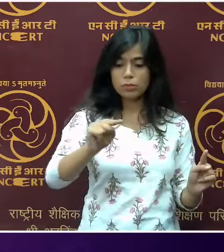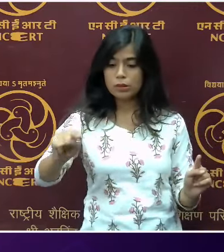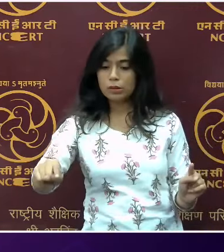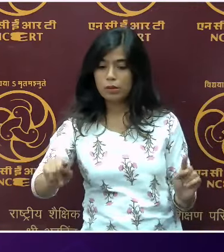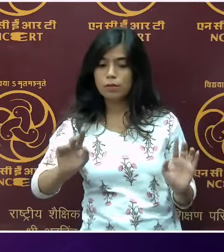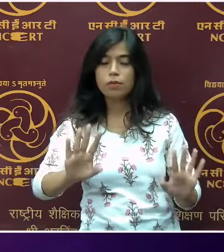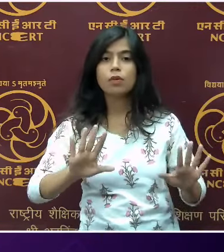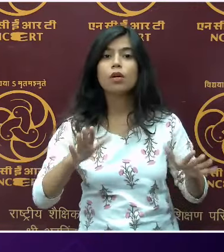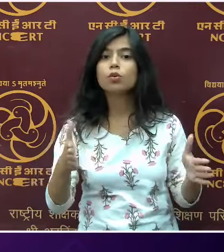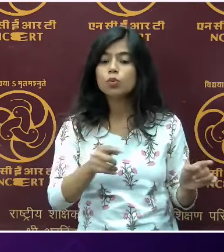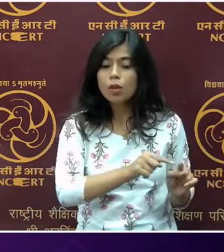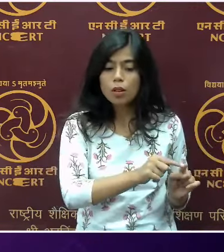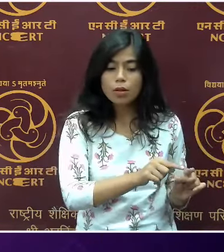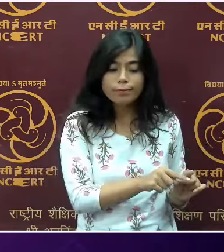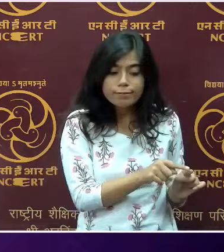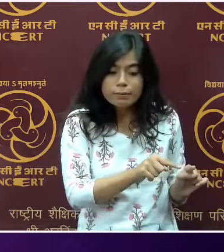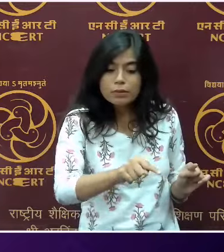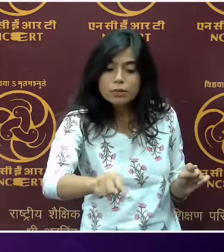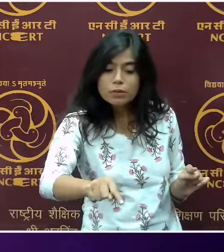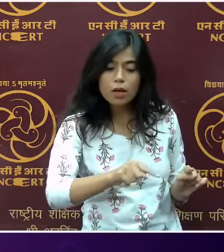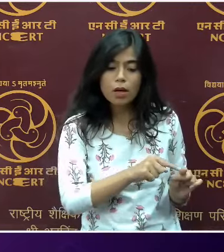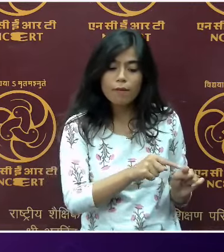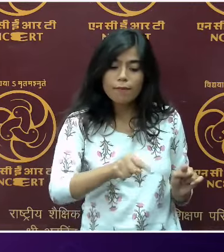become current.